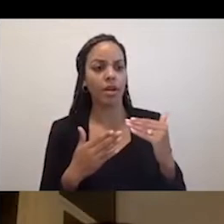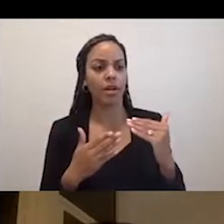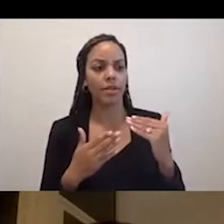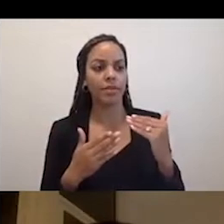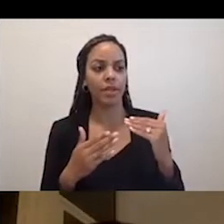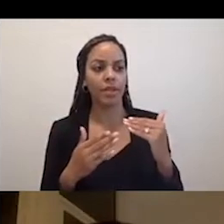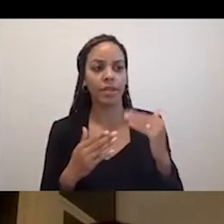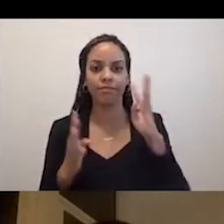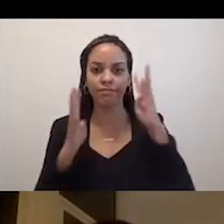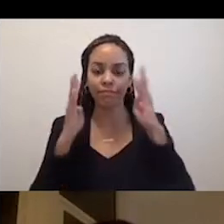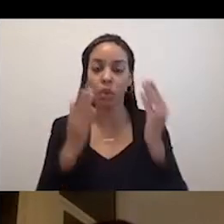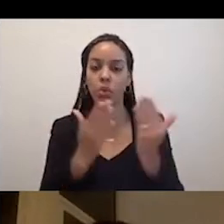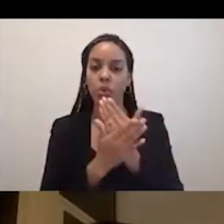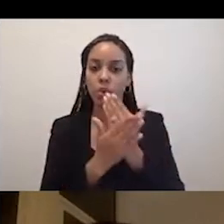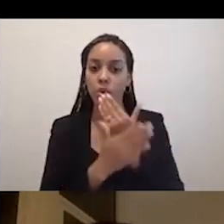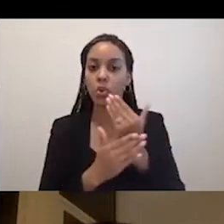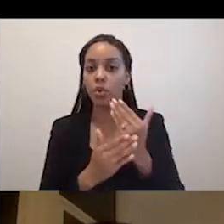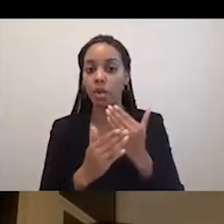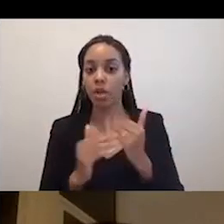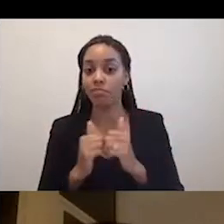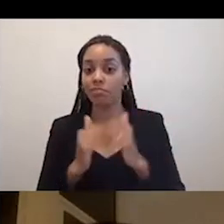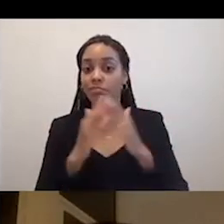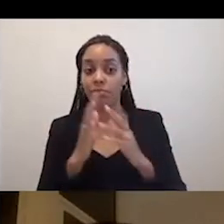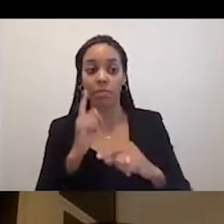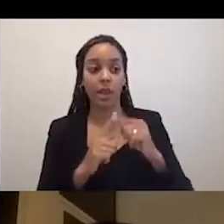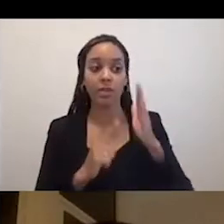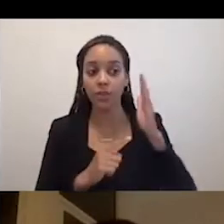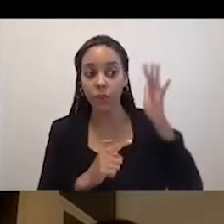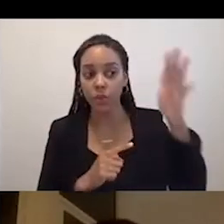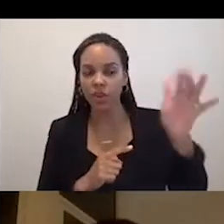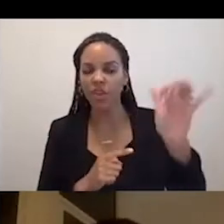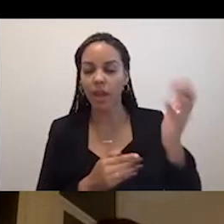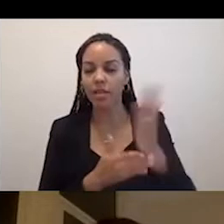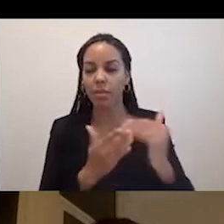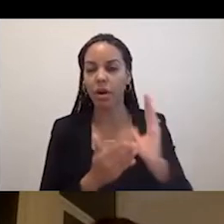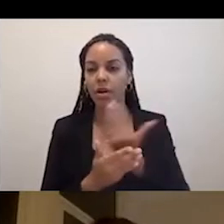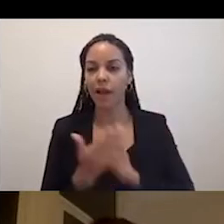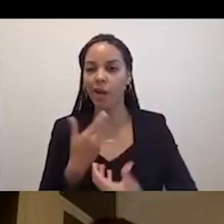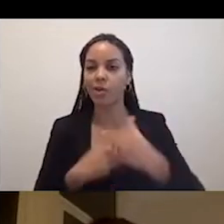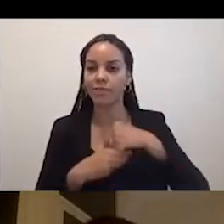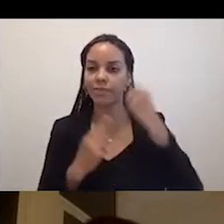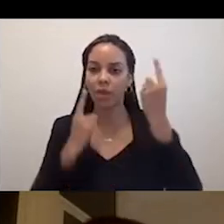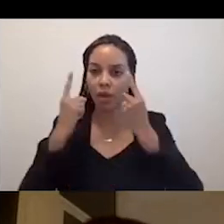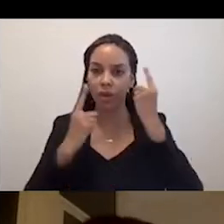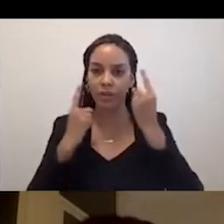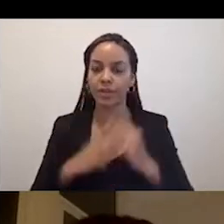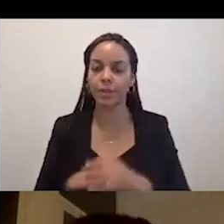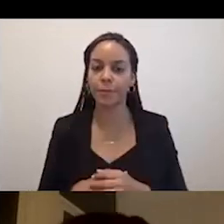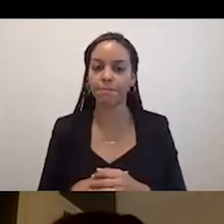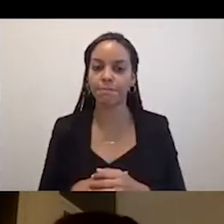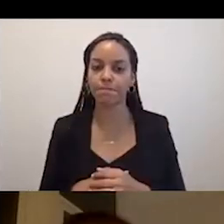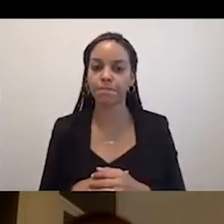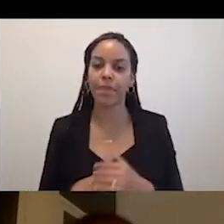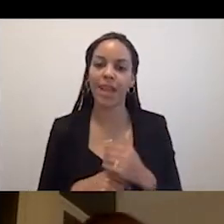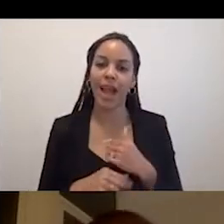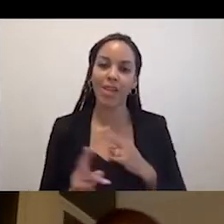need for the future is very much a part of our consciousness and way forwards. I rushed through a bit